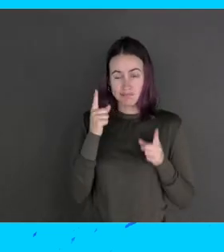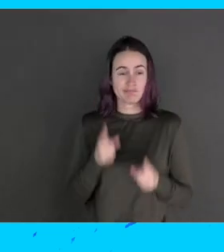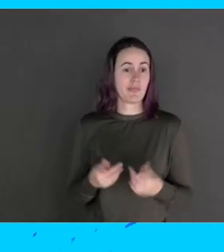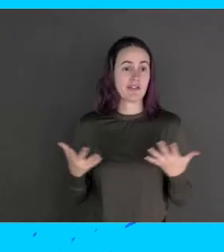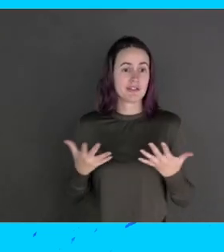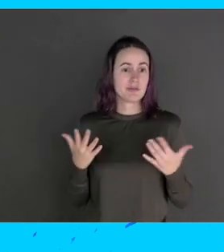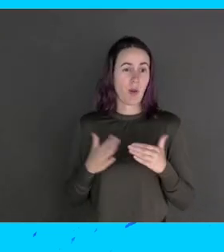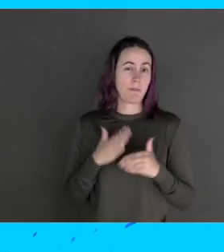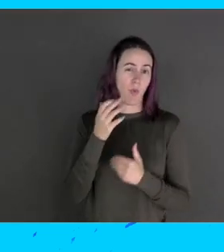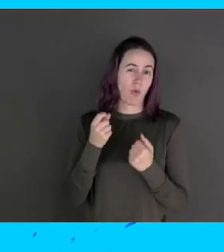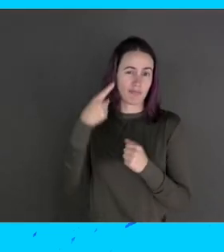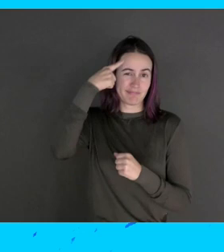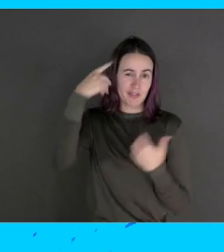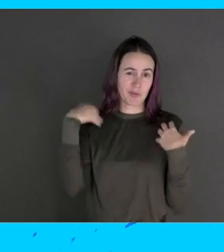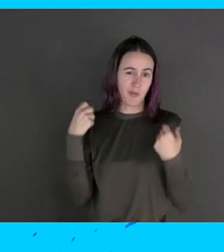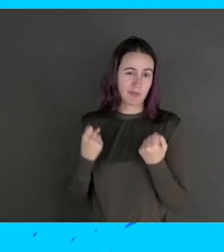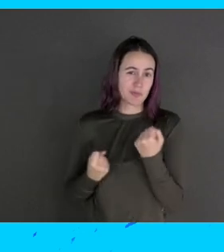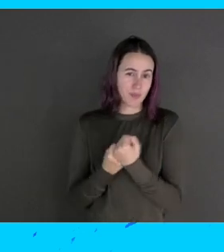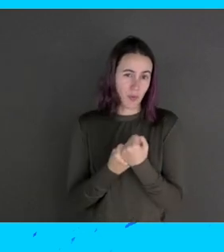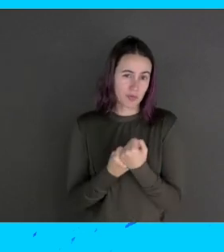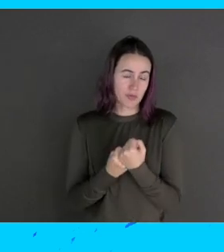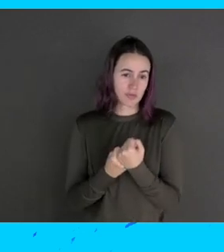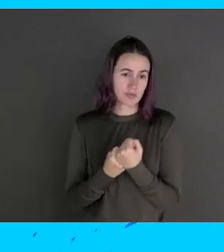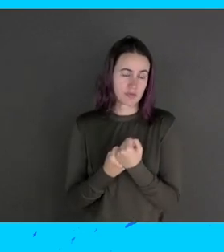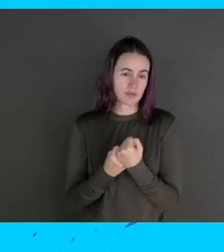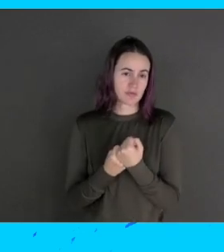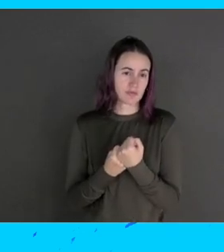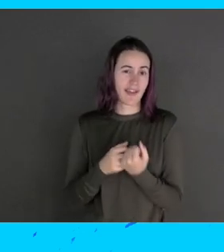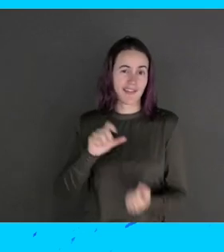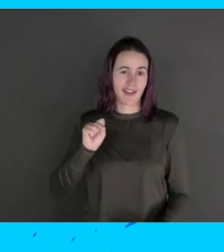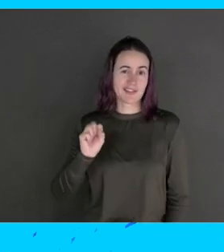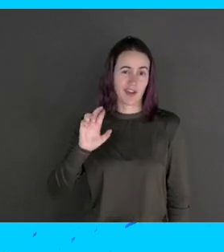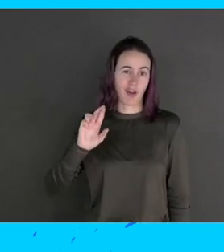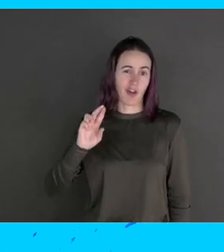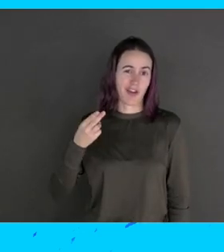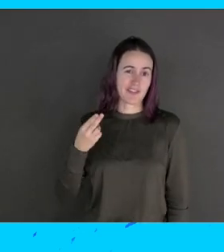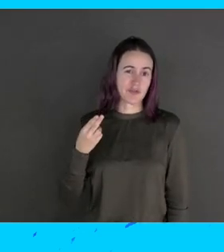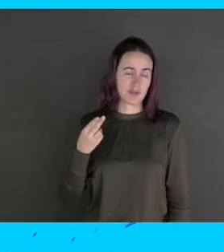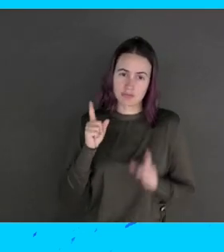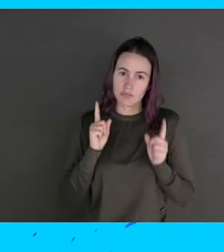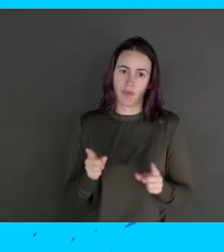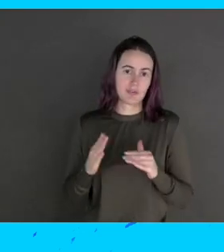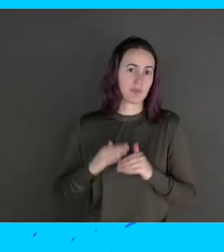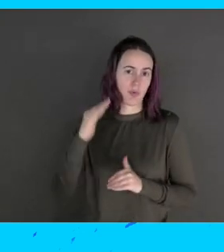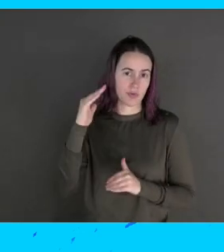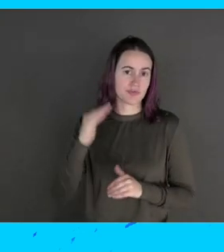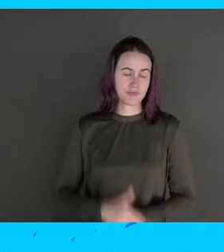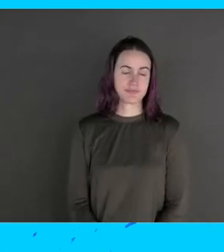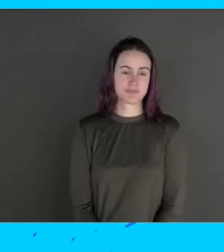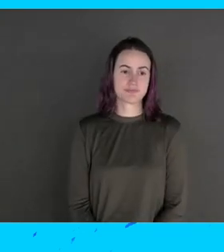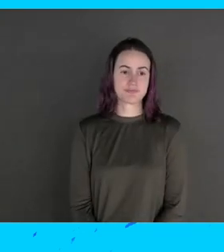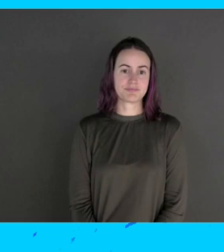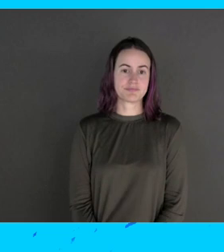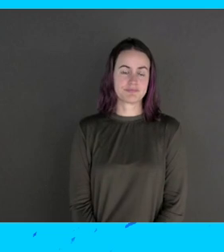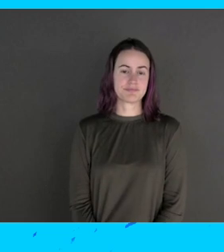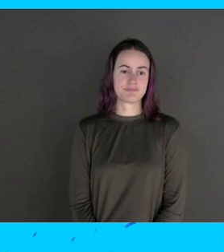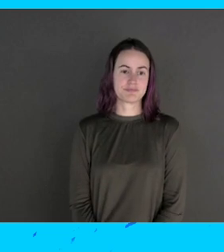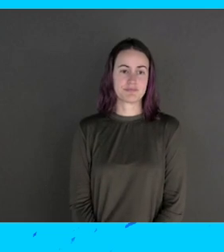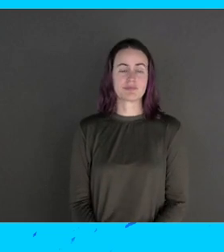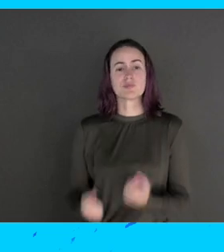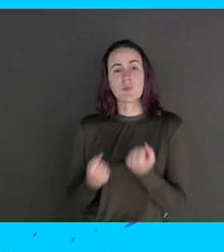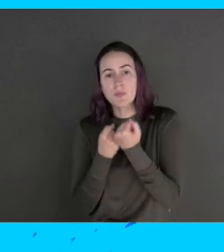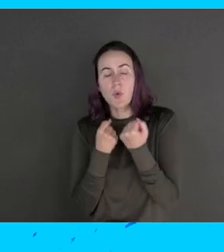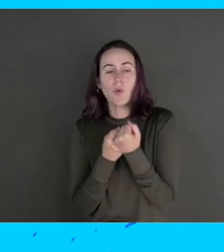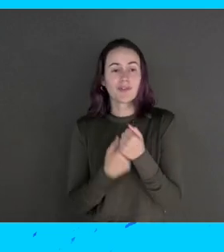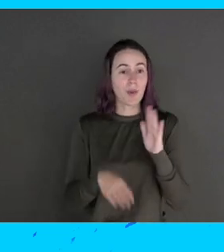mental health and sexual health, something that I think we all agree on, and we need a lot more support on programs like the one